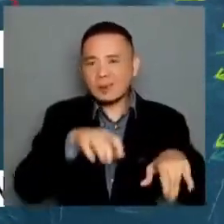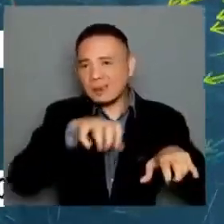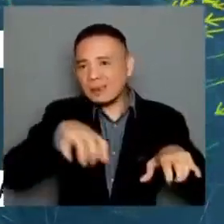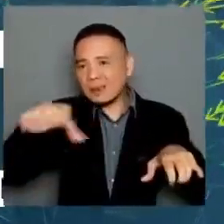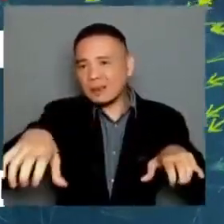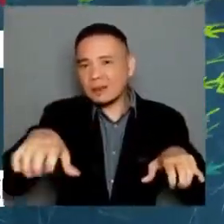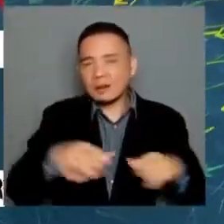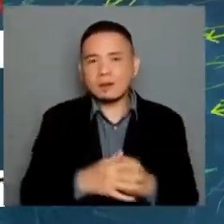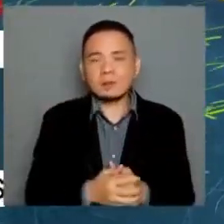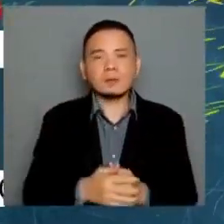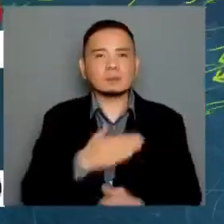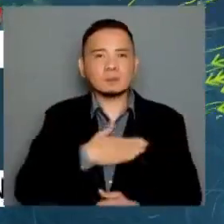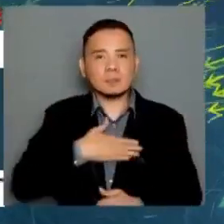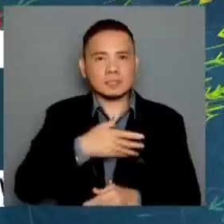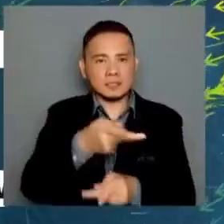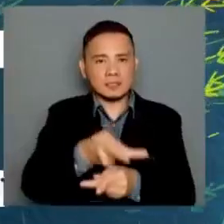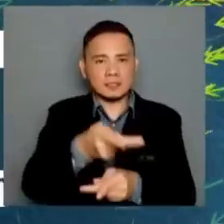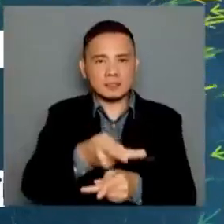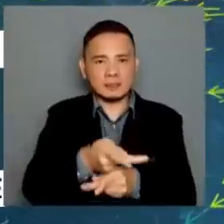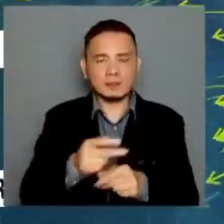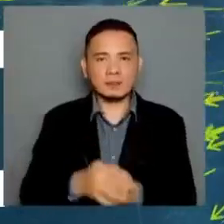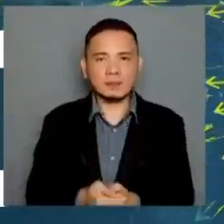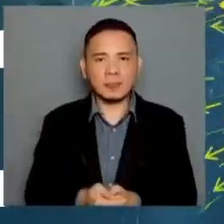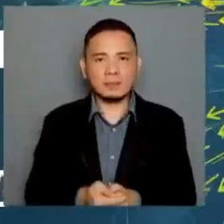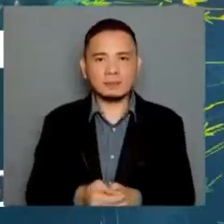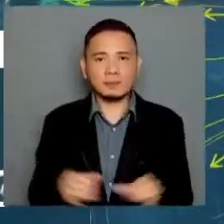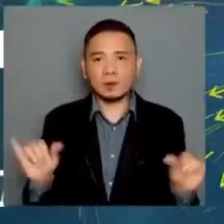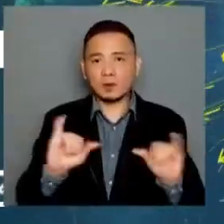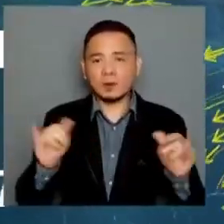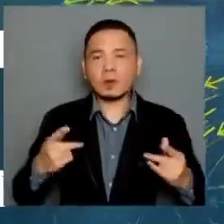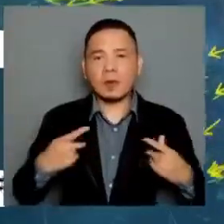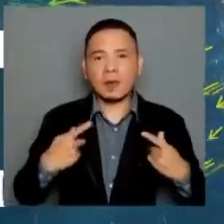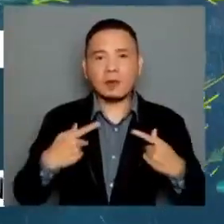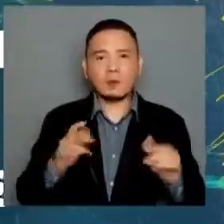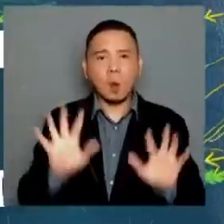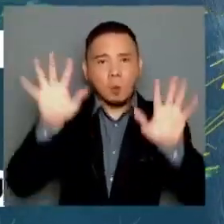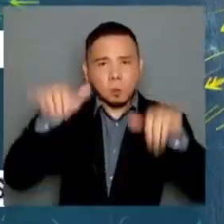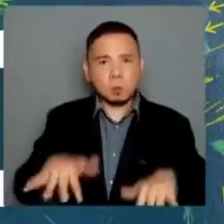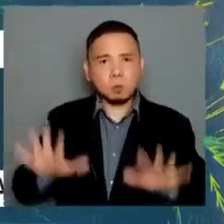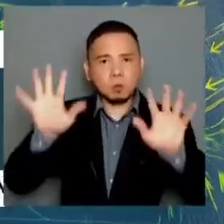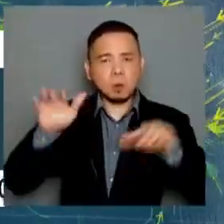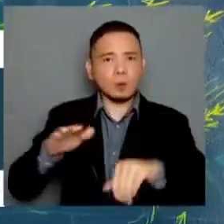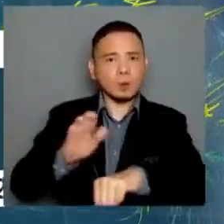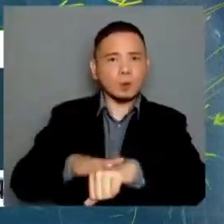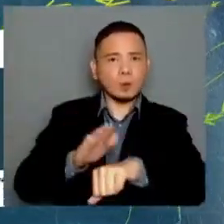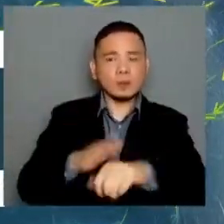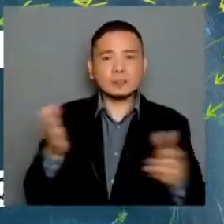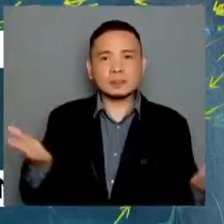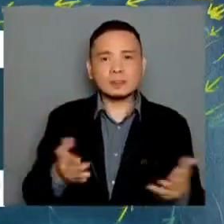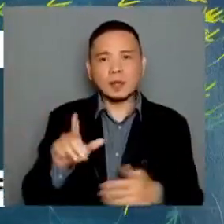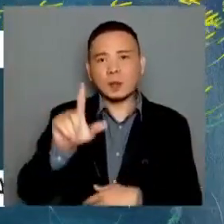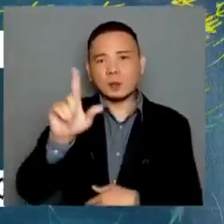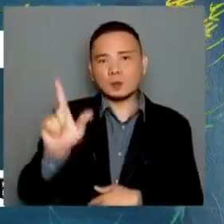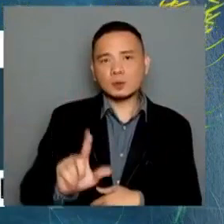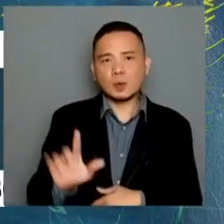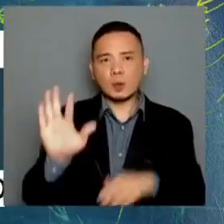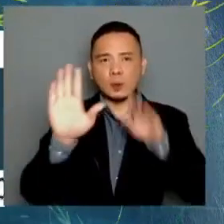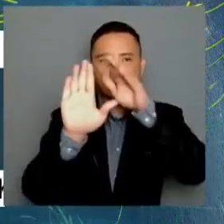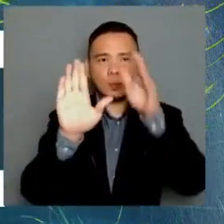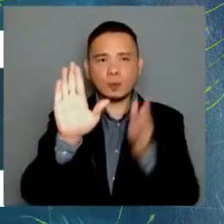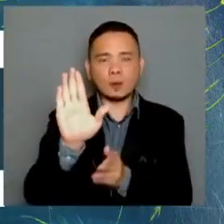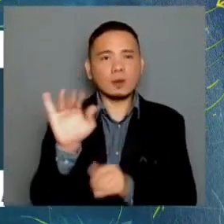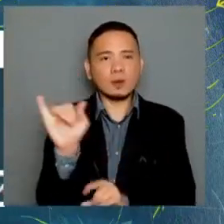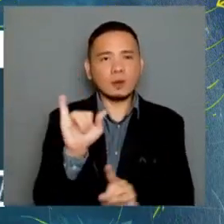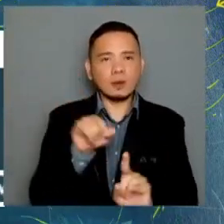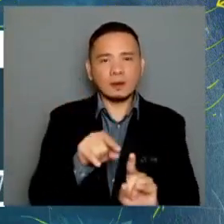ay pinag-iingat po natin. And also, we have a gale warning over the seaboards of Luzon and eastern seaboards of Visayas and